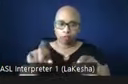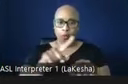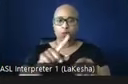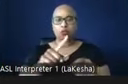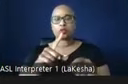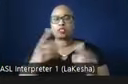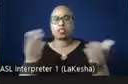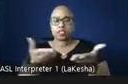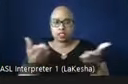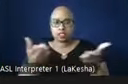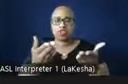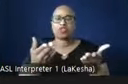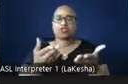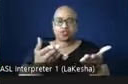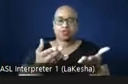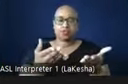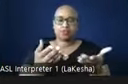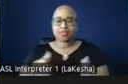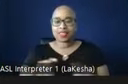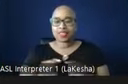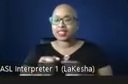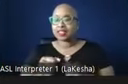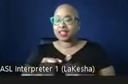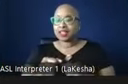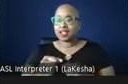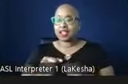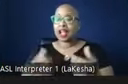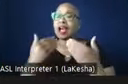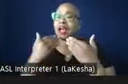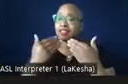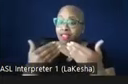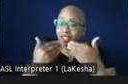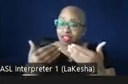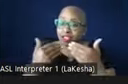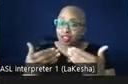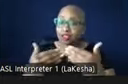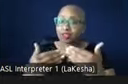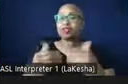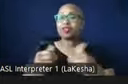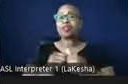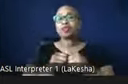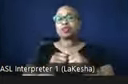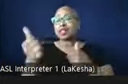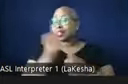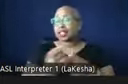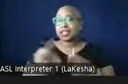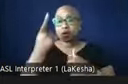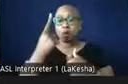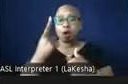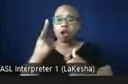Yes, I echo Julie's thank you. And to our attendees, if you have any